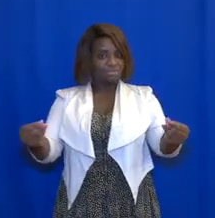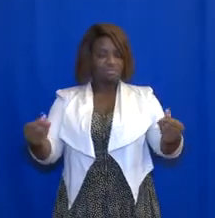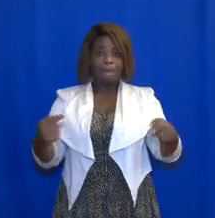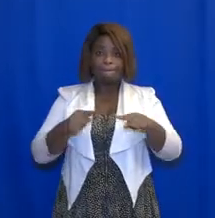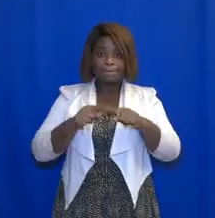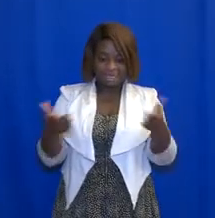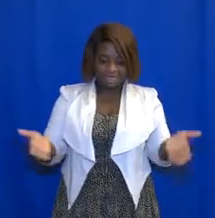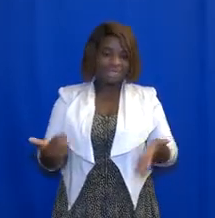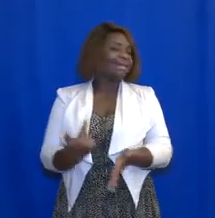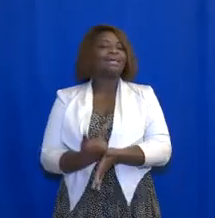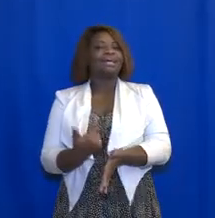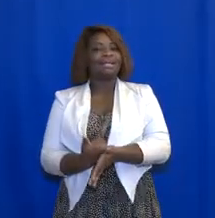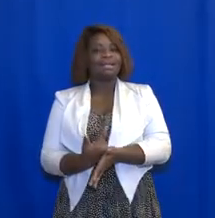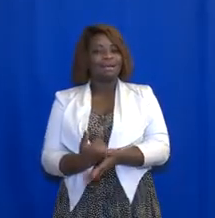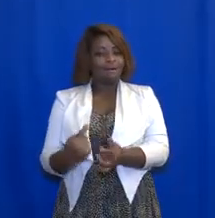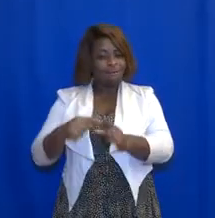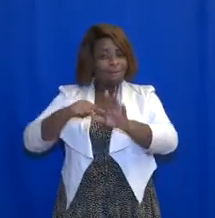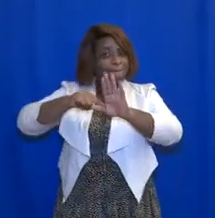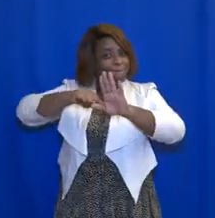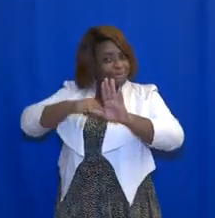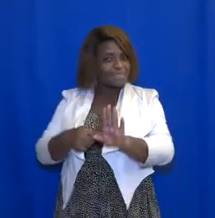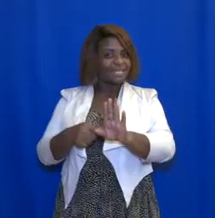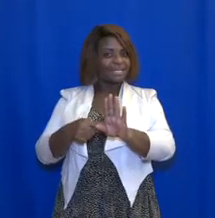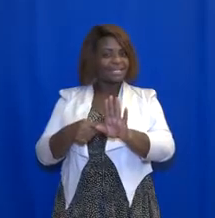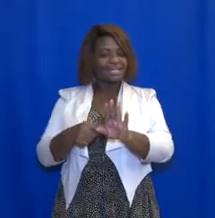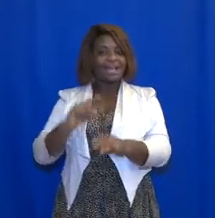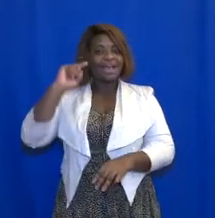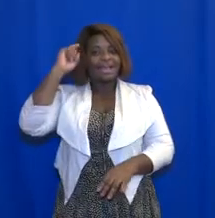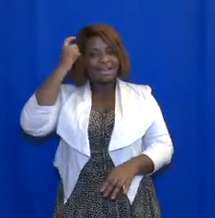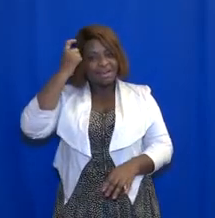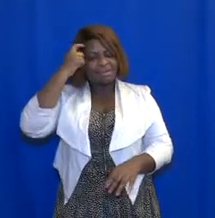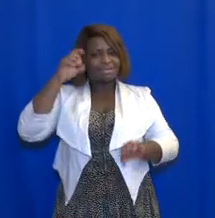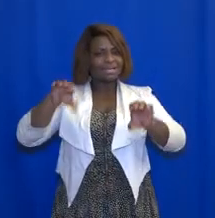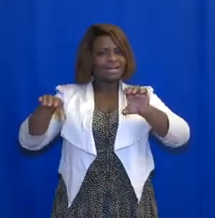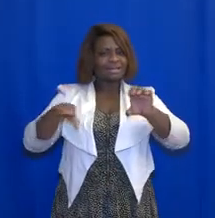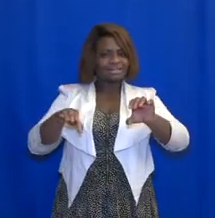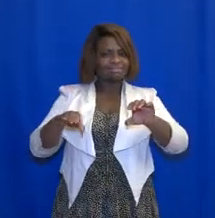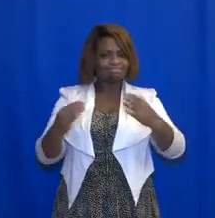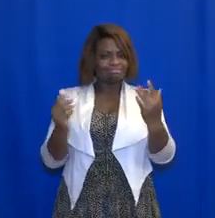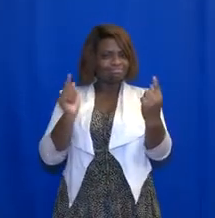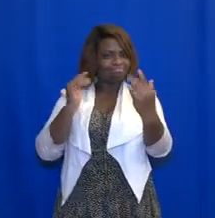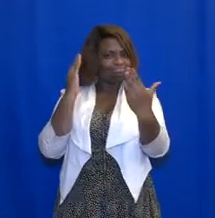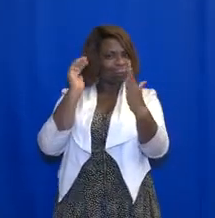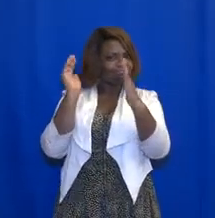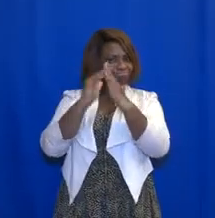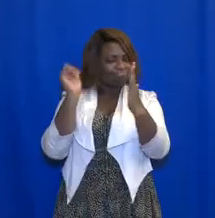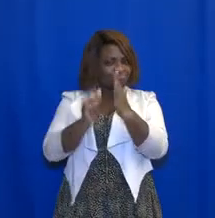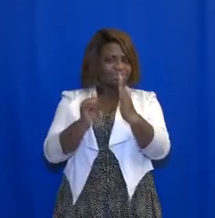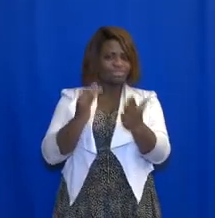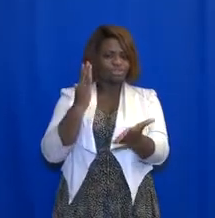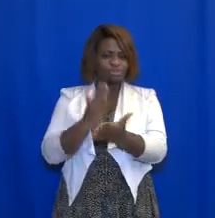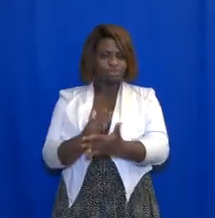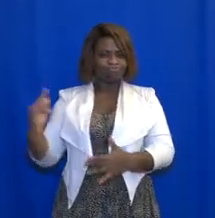Ghana, from the very onset, government has acted to limit and stop the importation of the